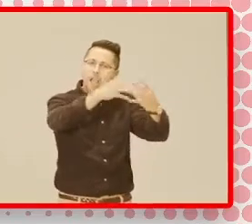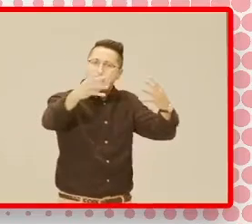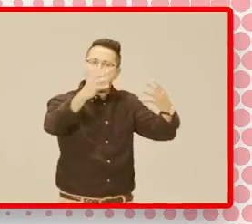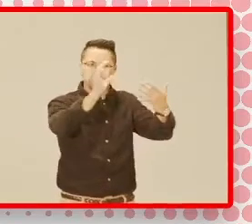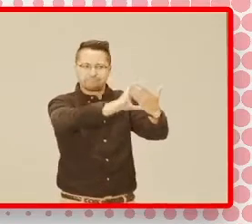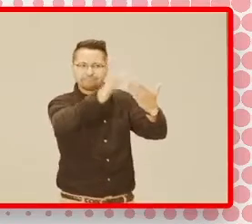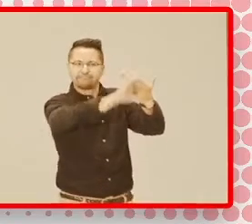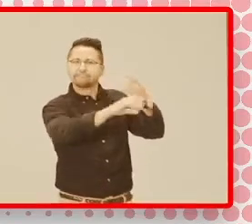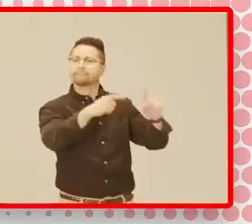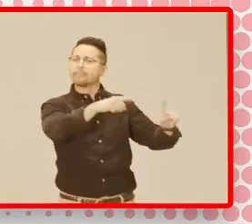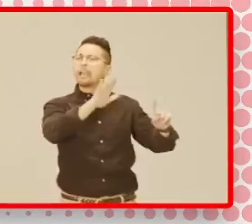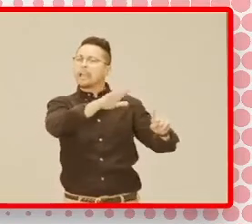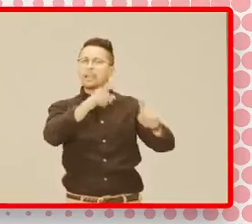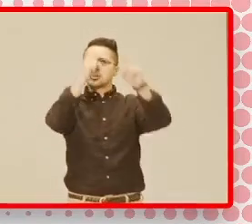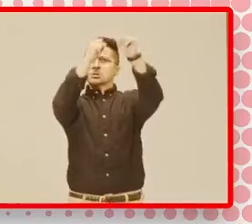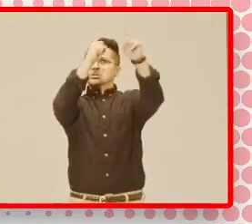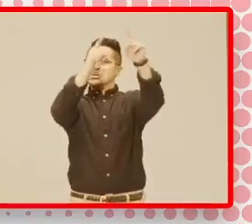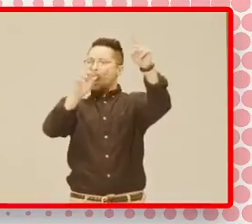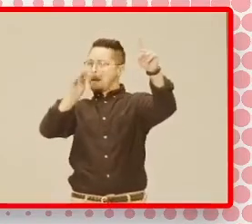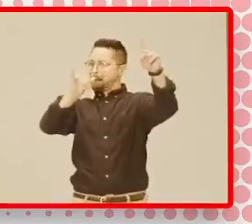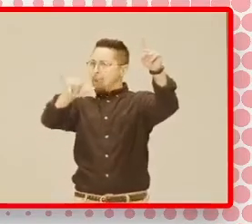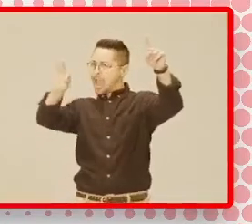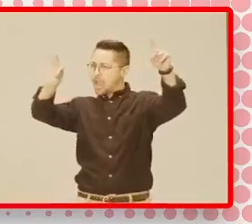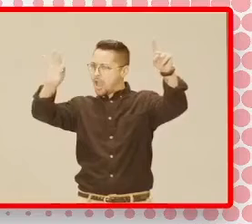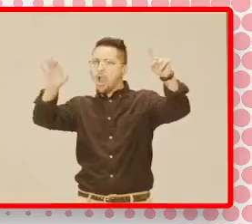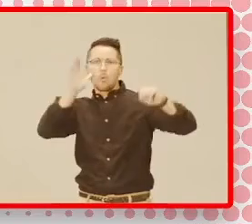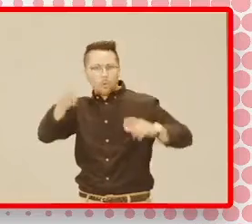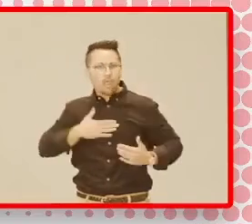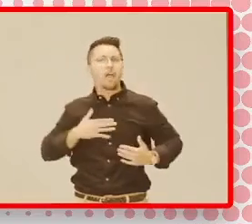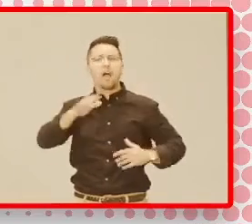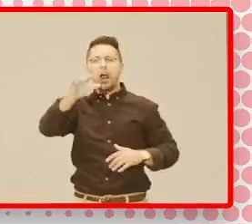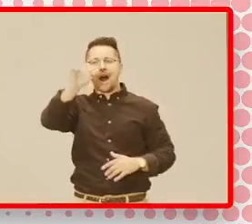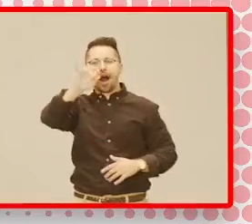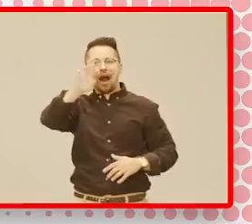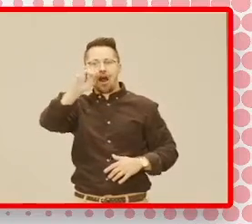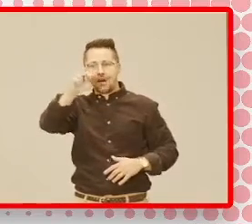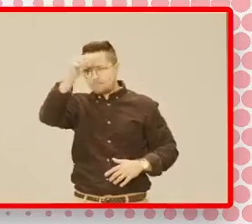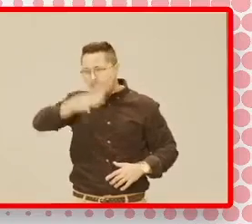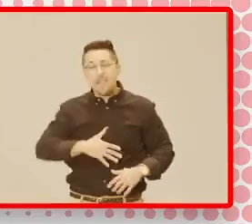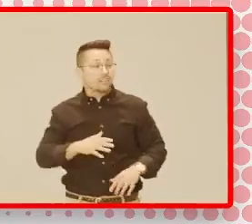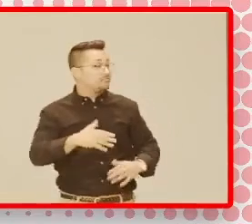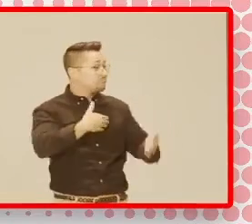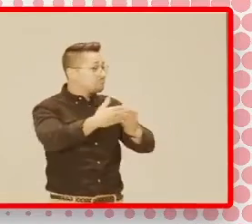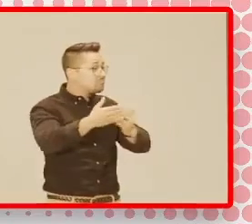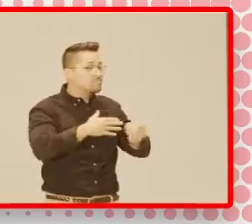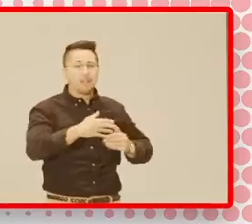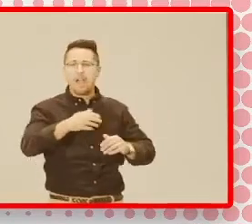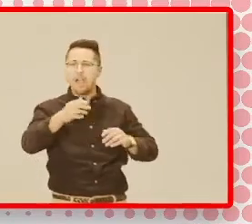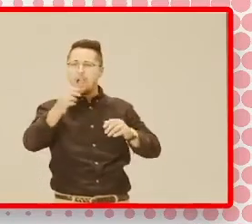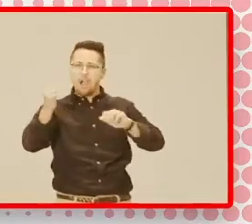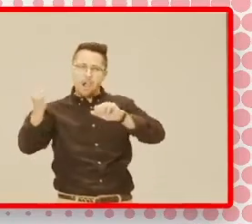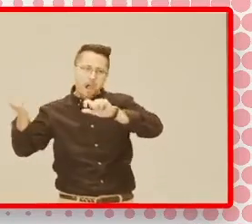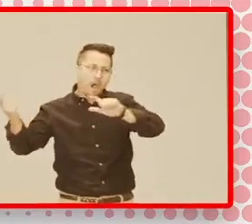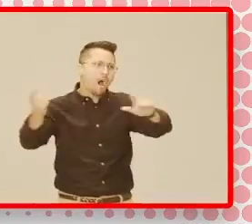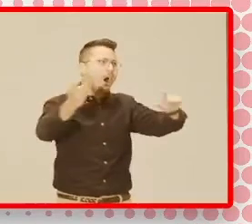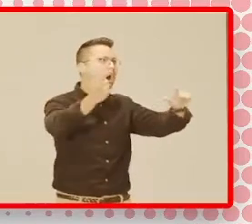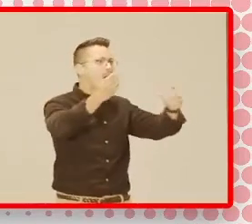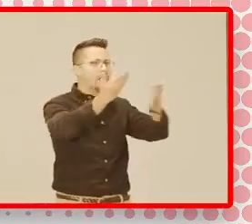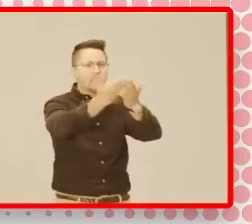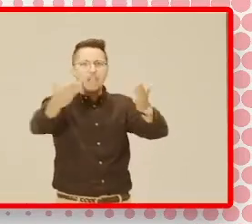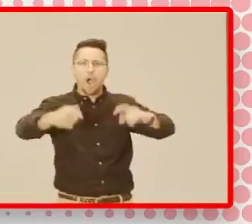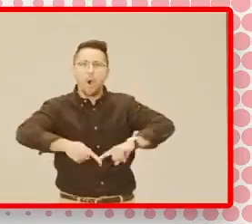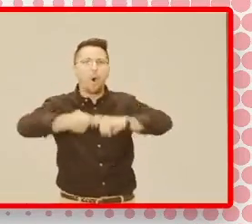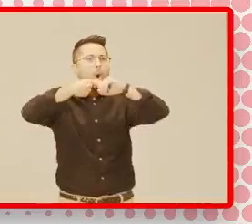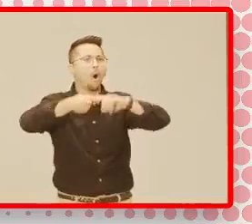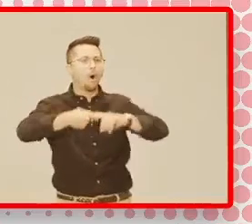sights set on May 9th to do a half Ironman. And even though everything was canceled everywhere, we said, we're going to go to Claremont and we're going to do